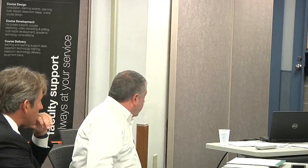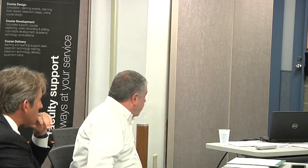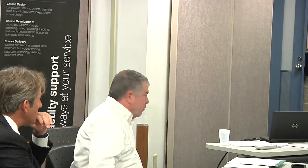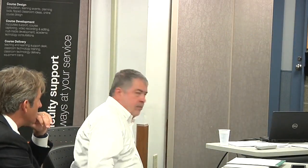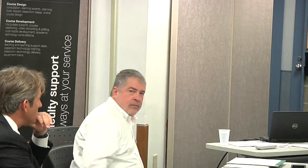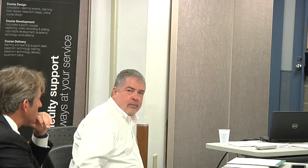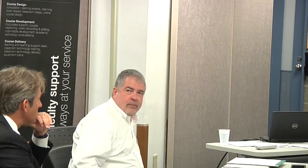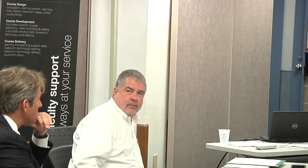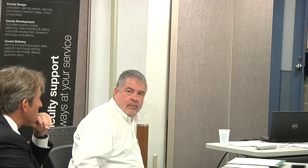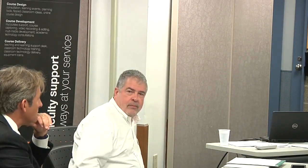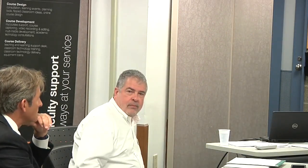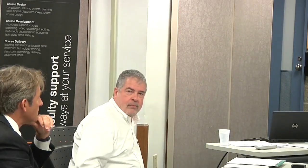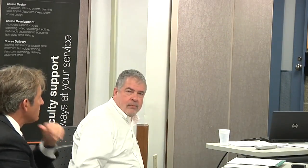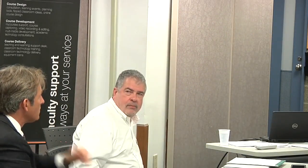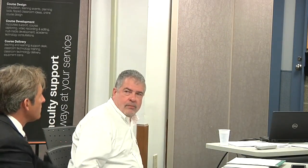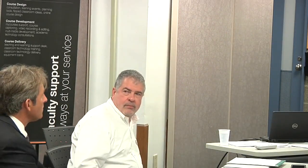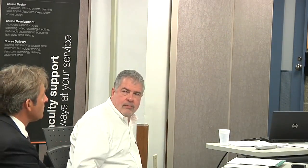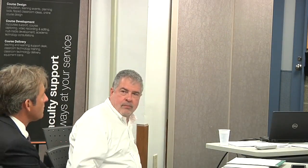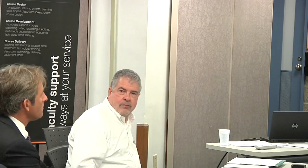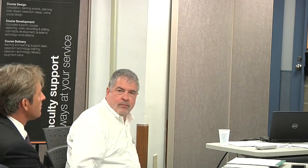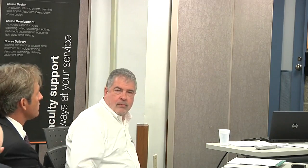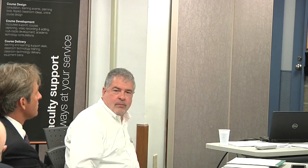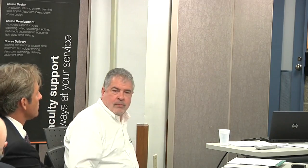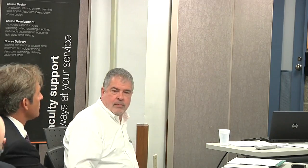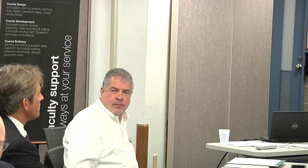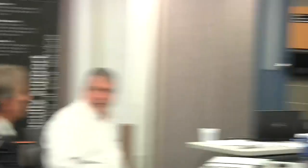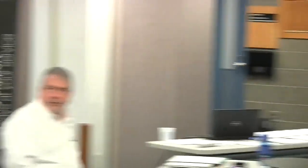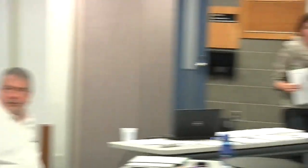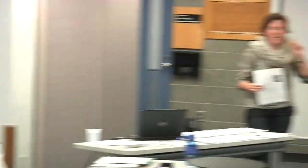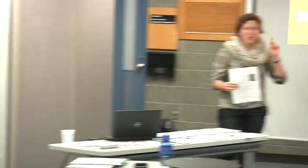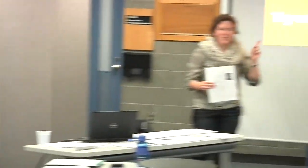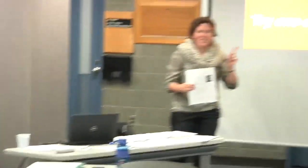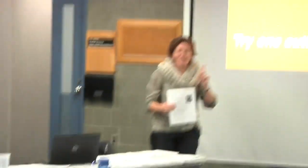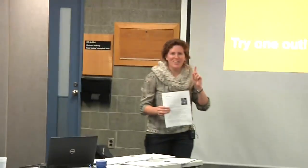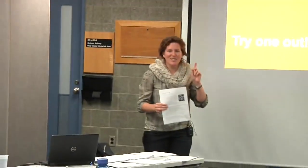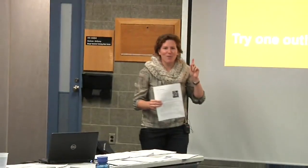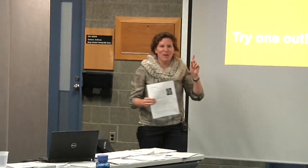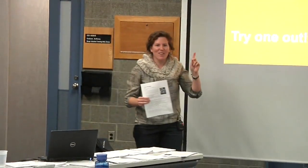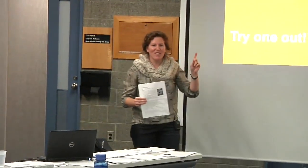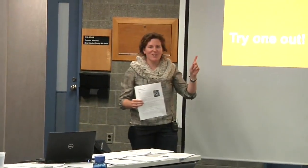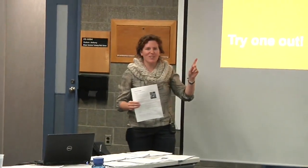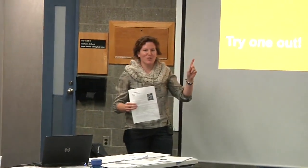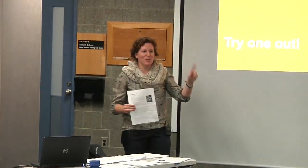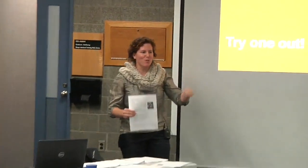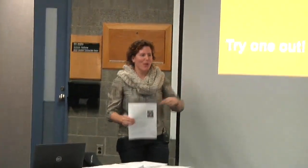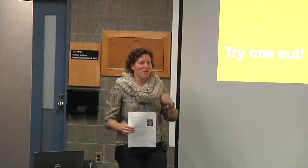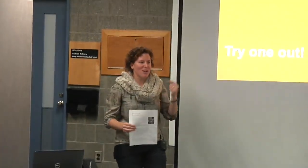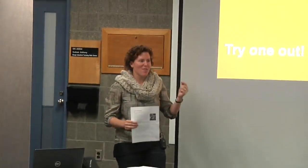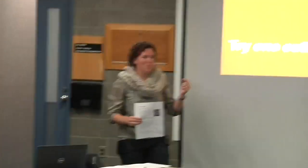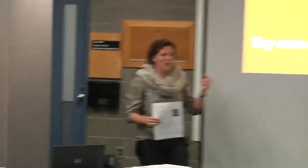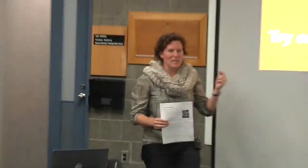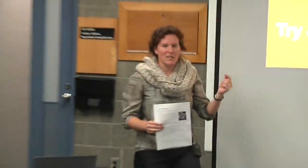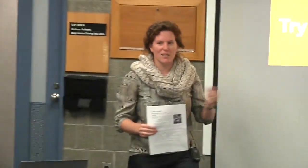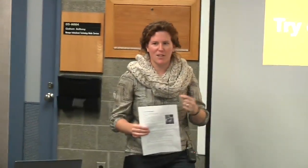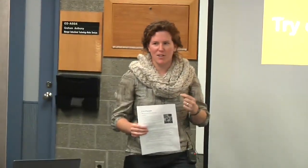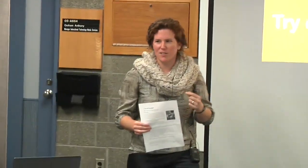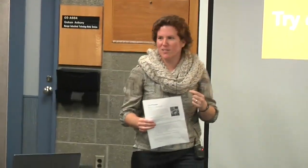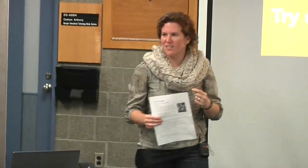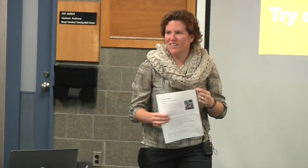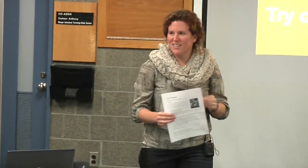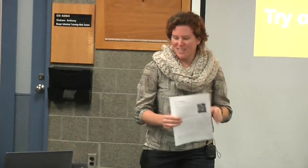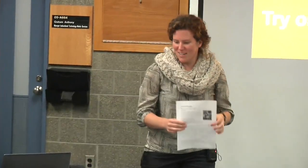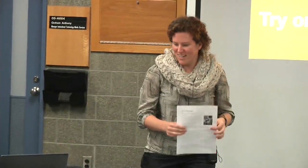All right, so wrap up your conversation with your neighbor, and I'm hearing some interesting things that we can then circle back with everybody